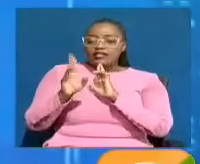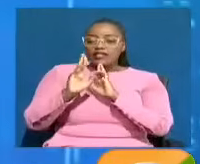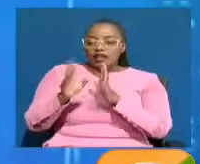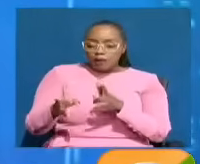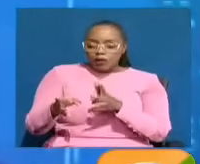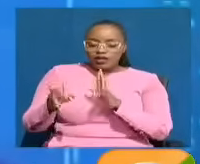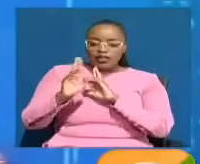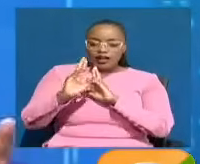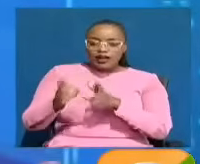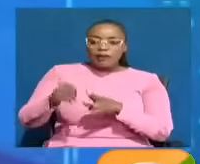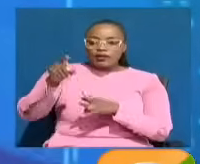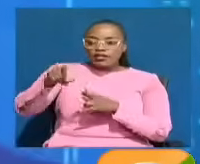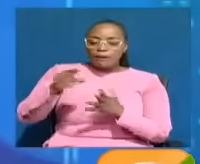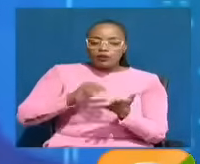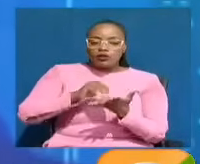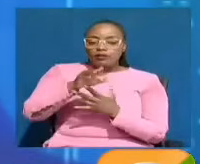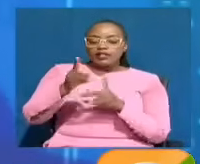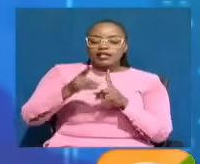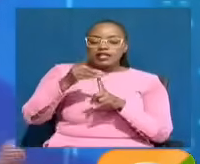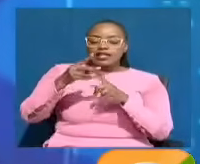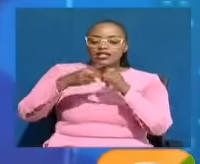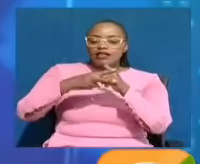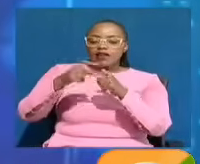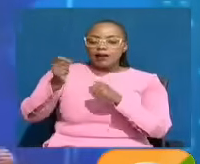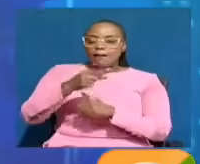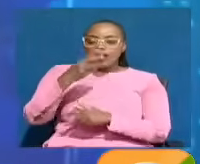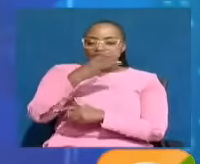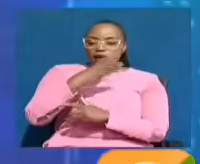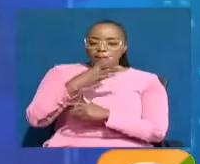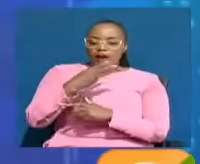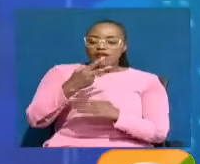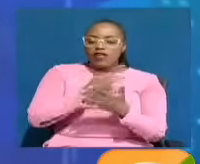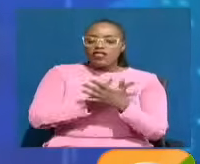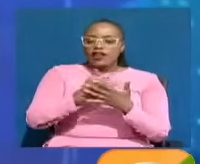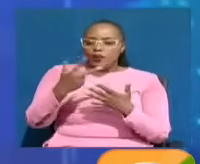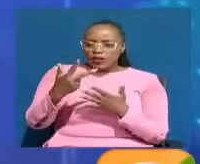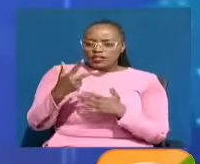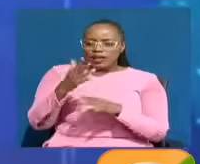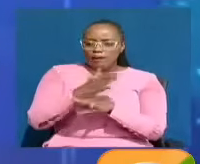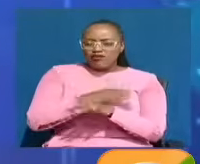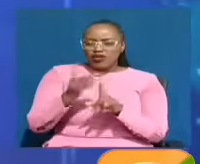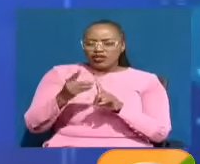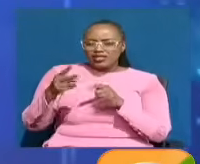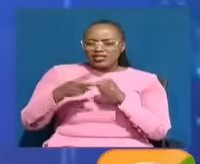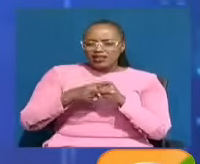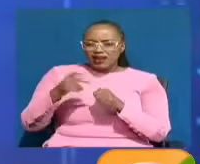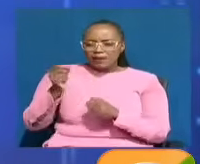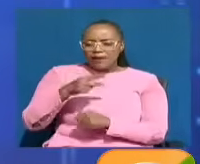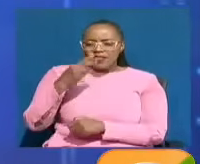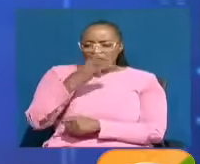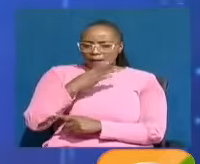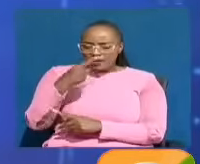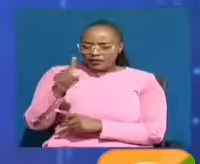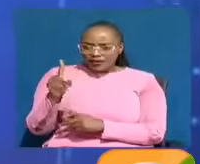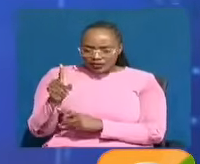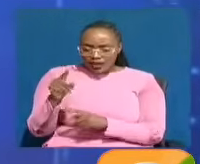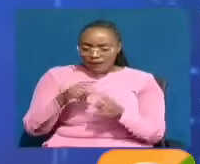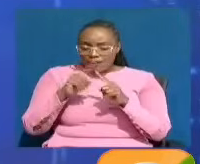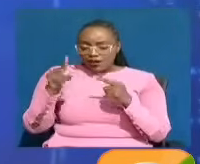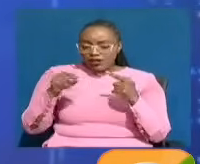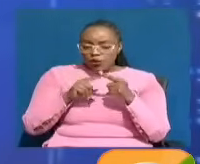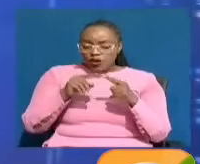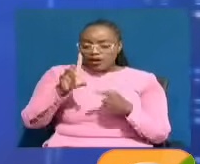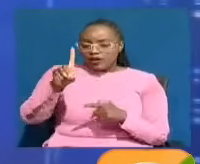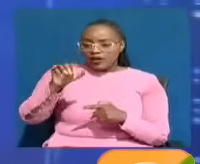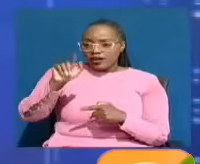report is due on the 7th of March. There are 3 weeks to the 7th of March, and we're very cognizant of this. But once the